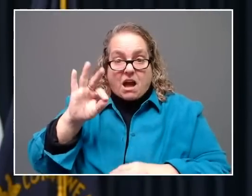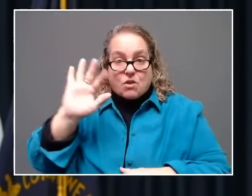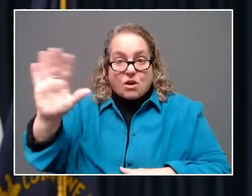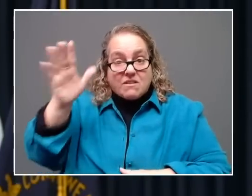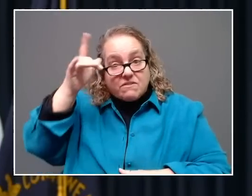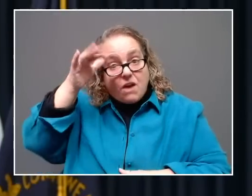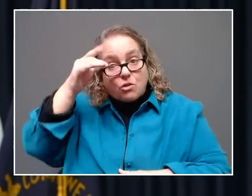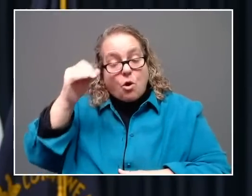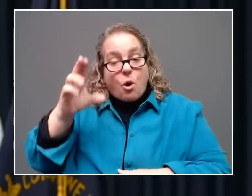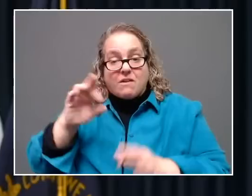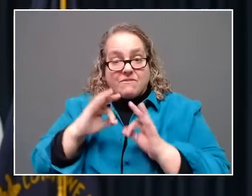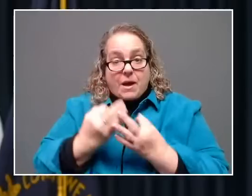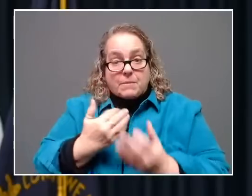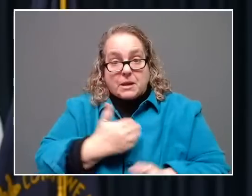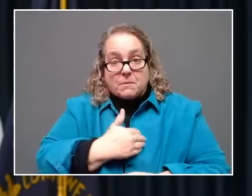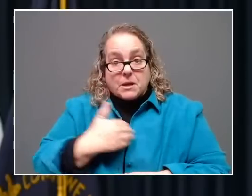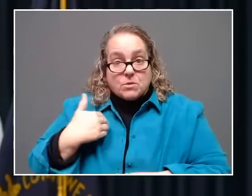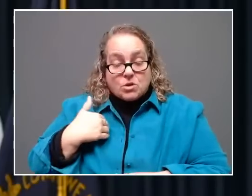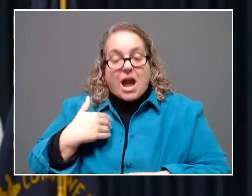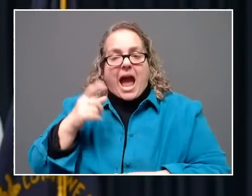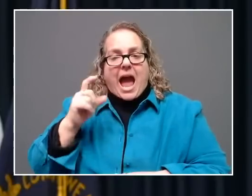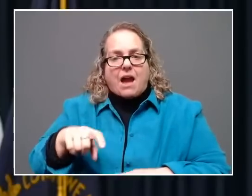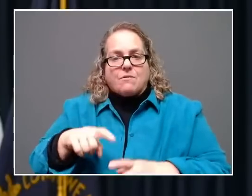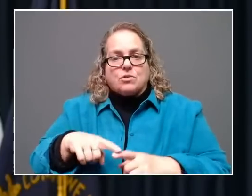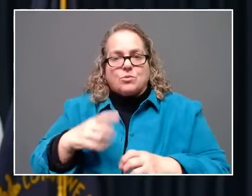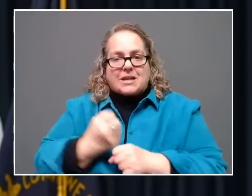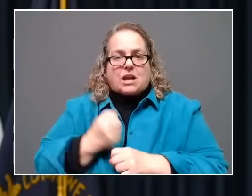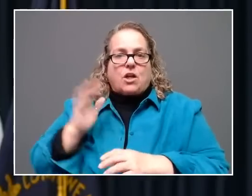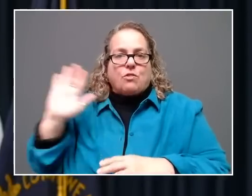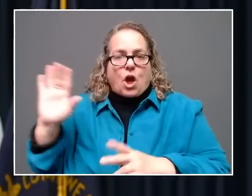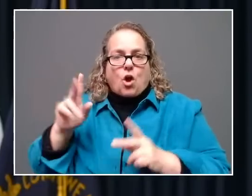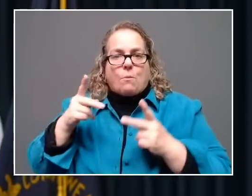family member potentially have to get their permission